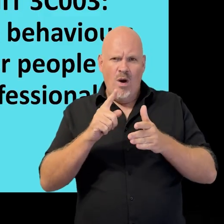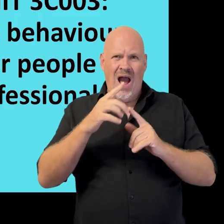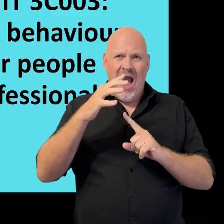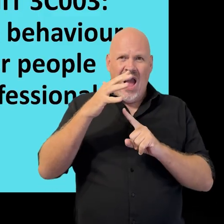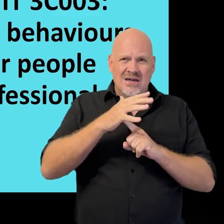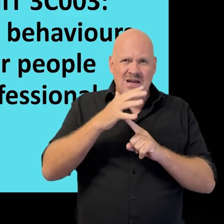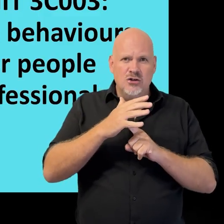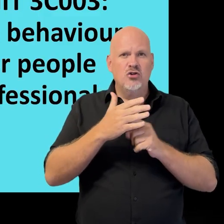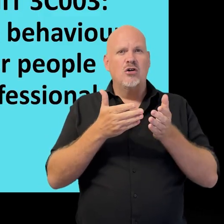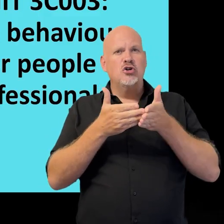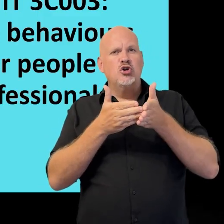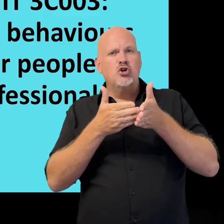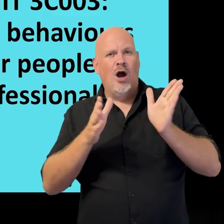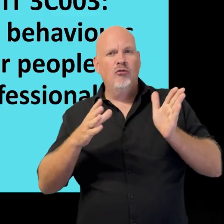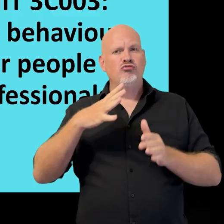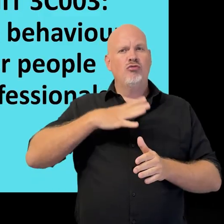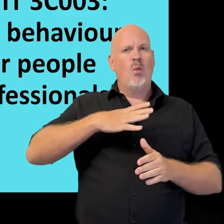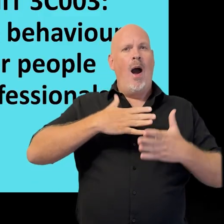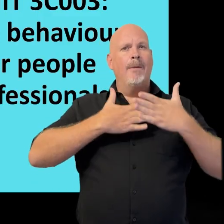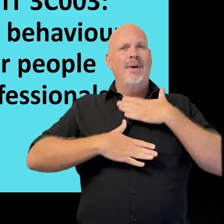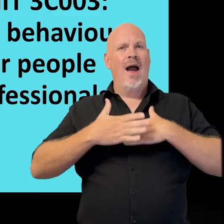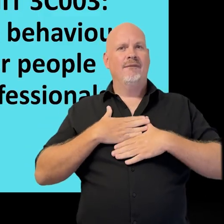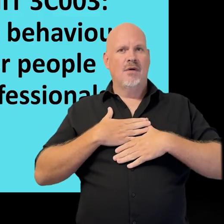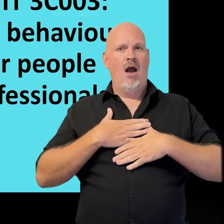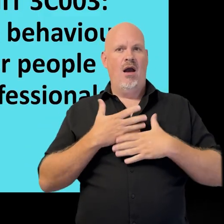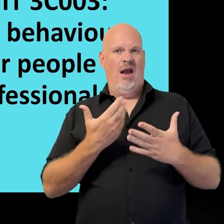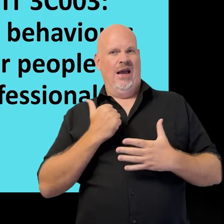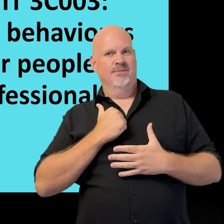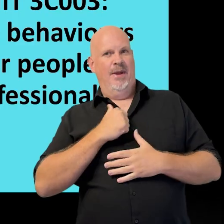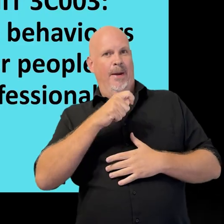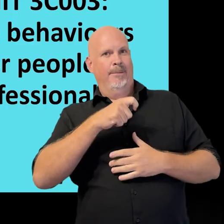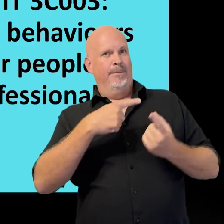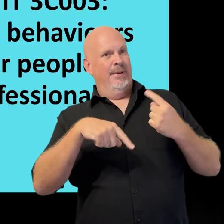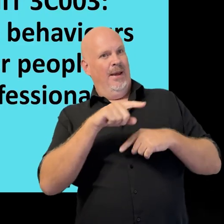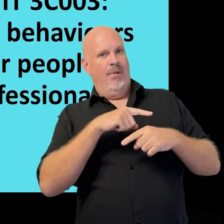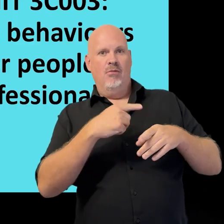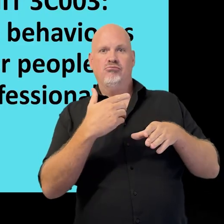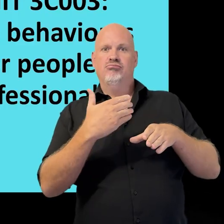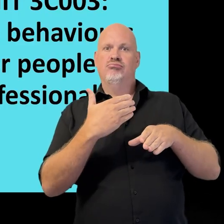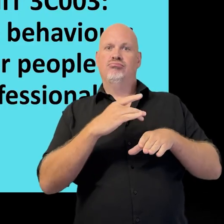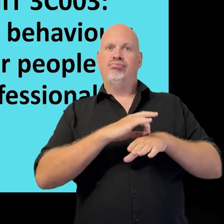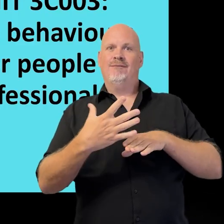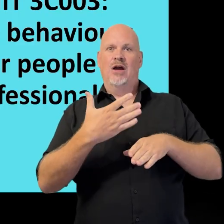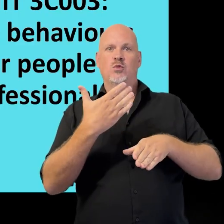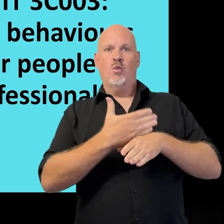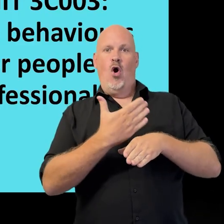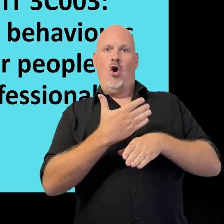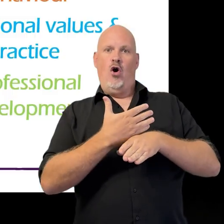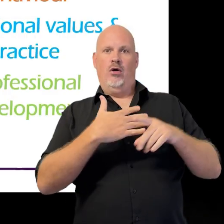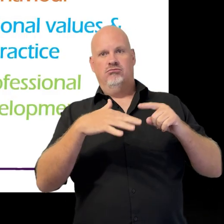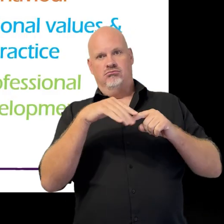Certificate. So let's just take a moment to remind ourselves of what this unit is about.